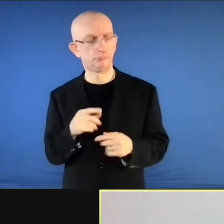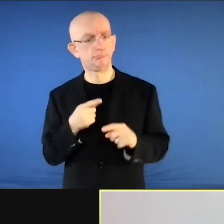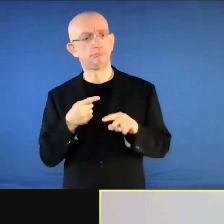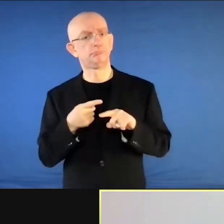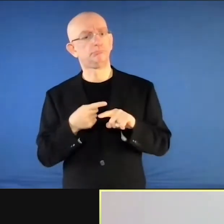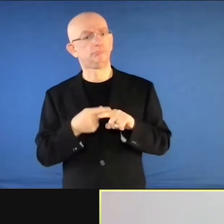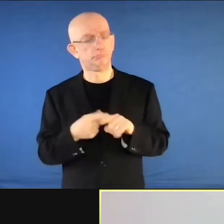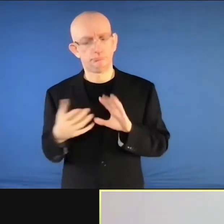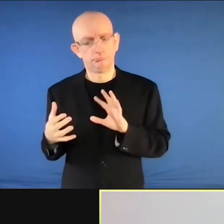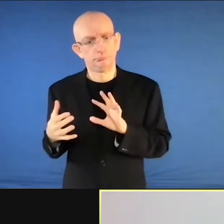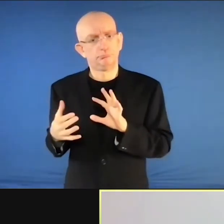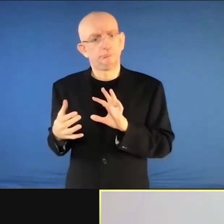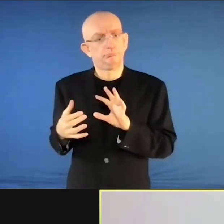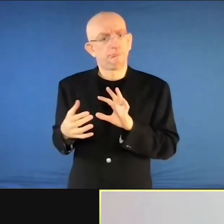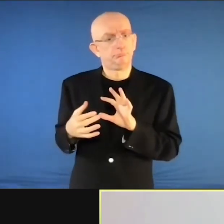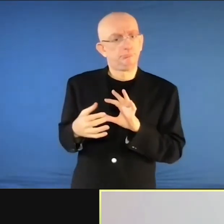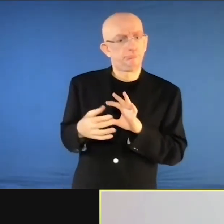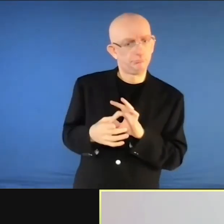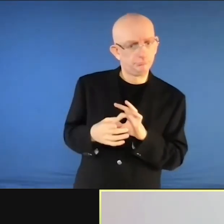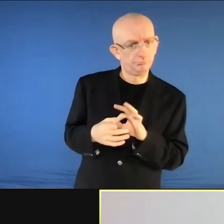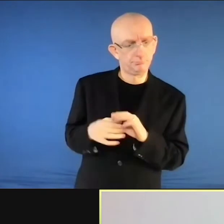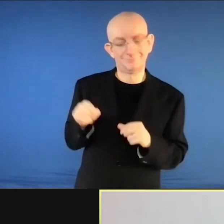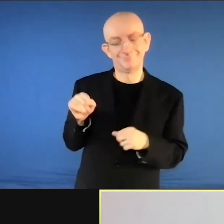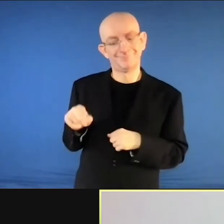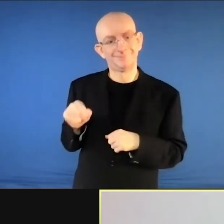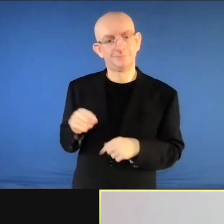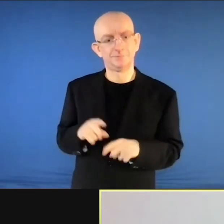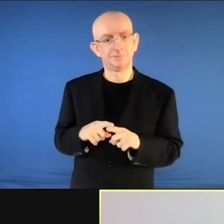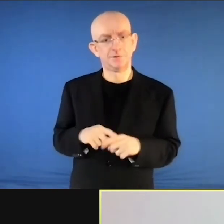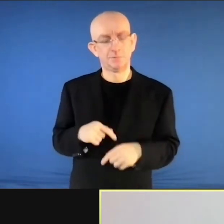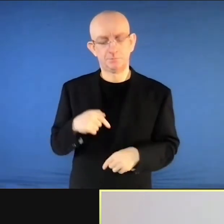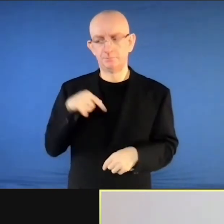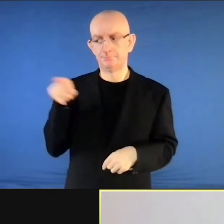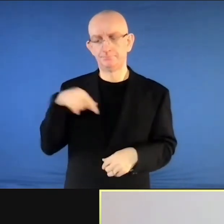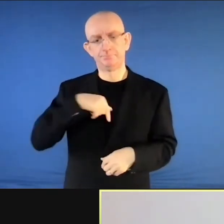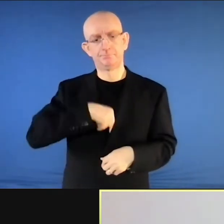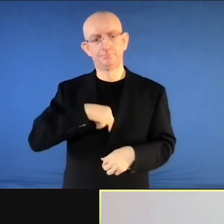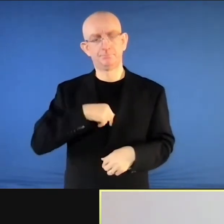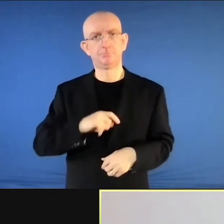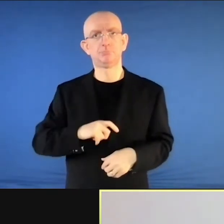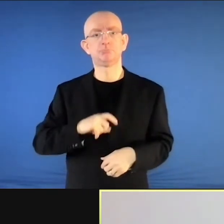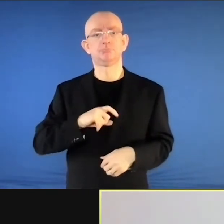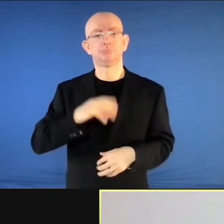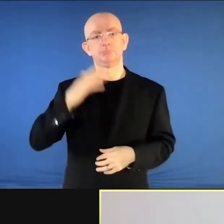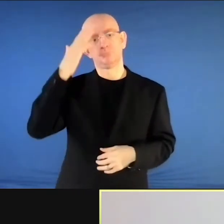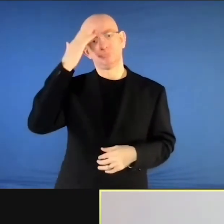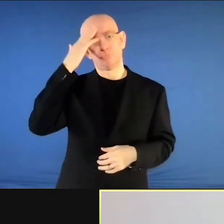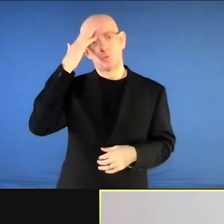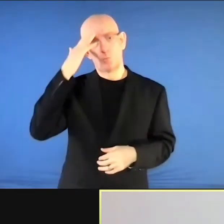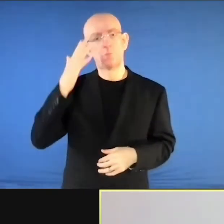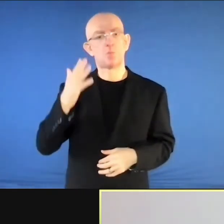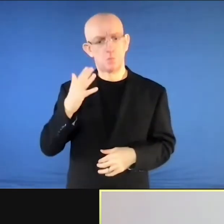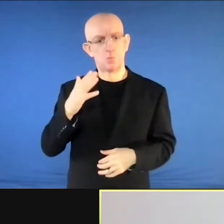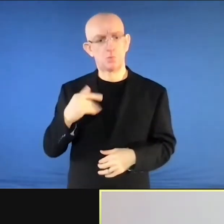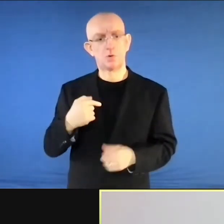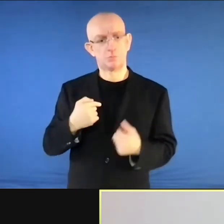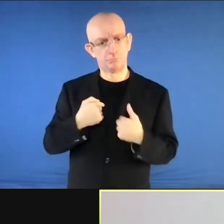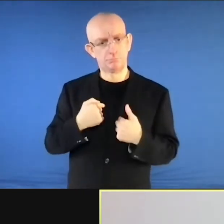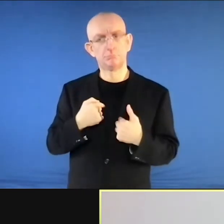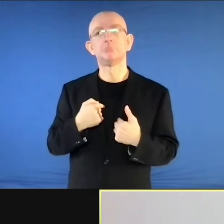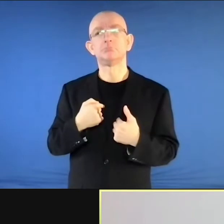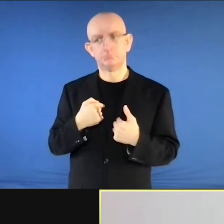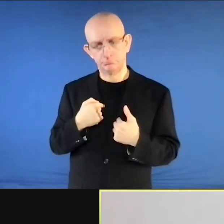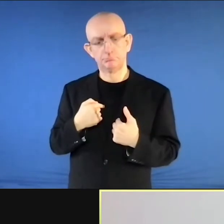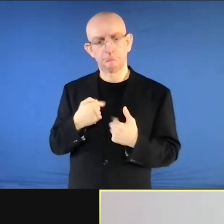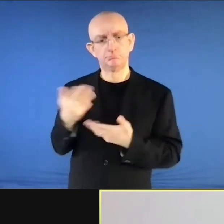they give their time. That's one of the things. But in generally, among the principles of the Code of